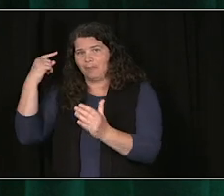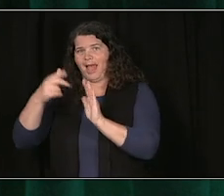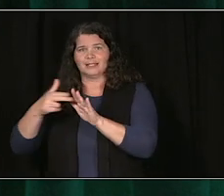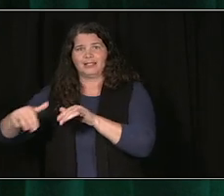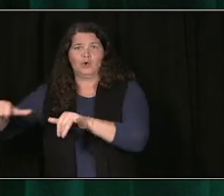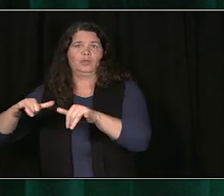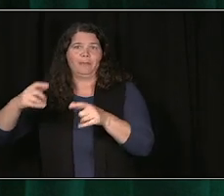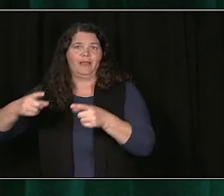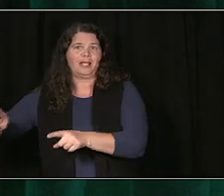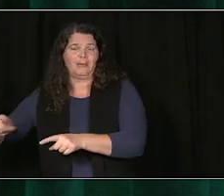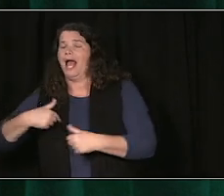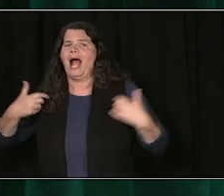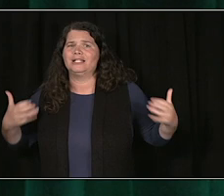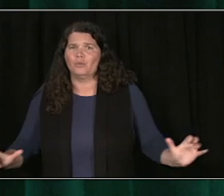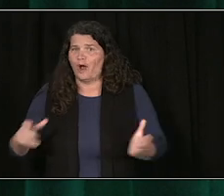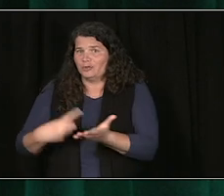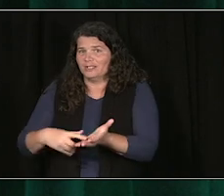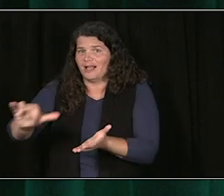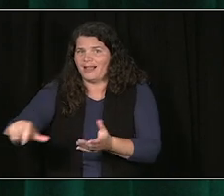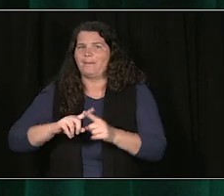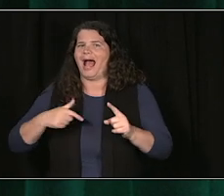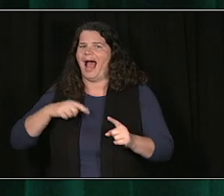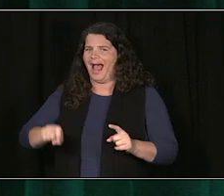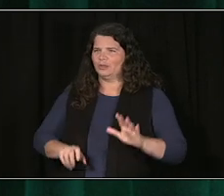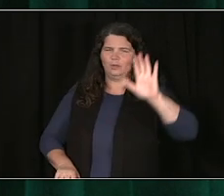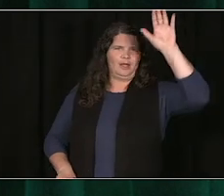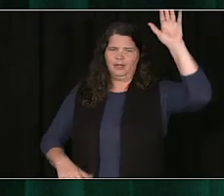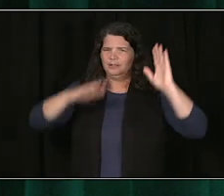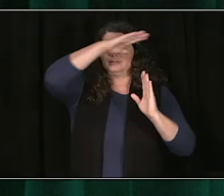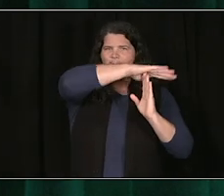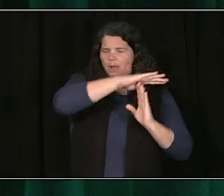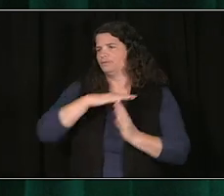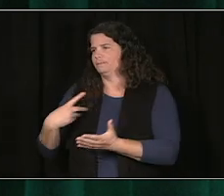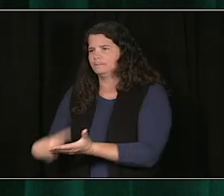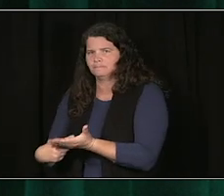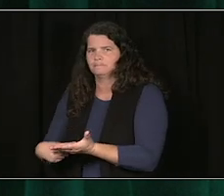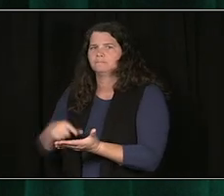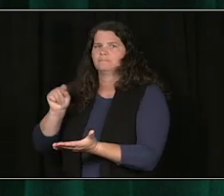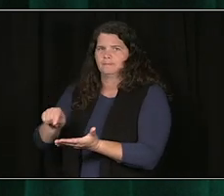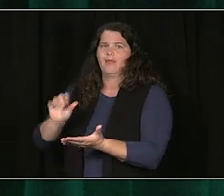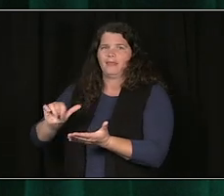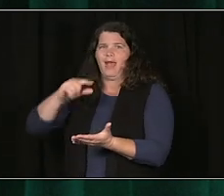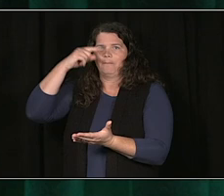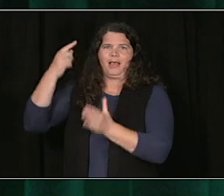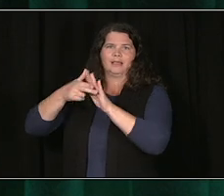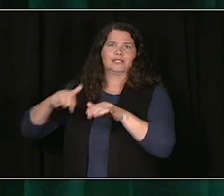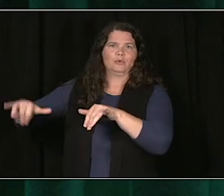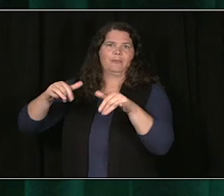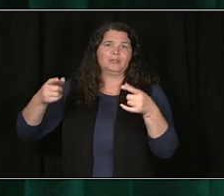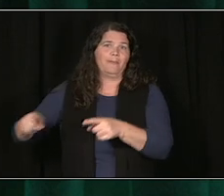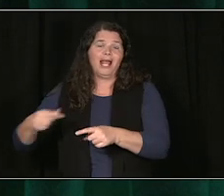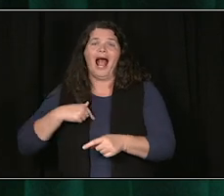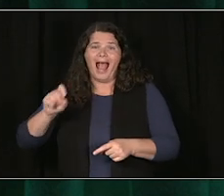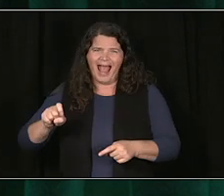what I wanted to be discussing, but I had to stop what I was doing and have that conversation on national television, because